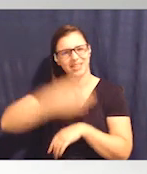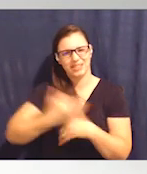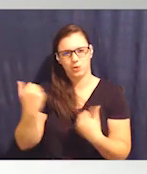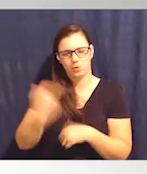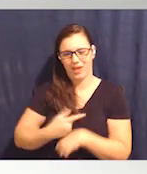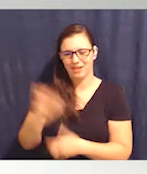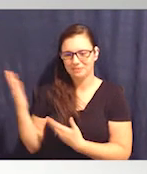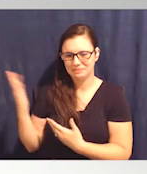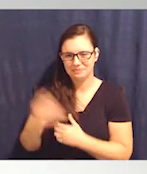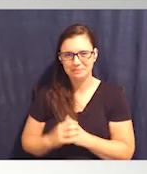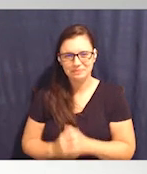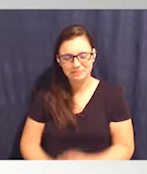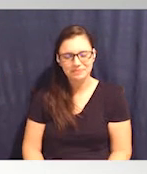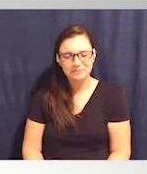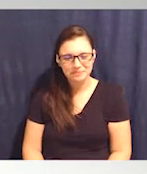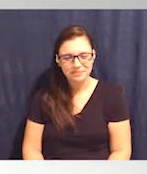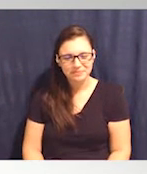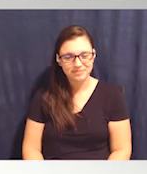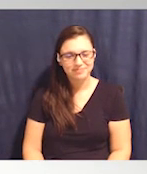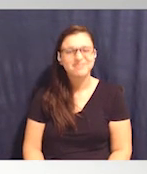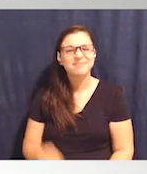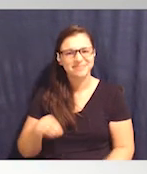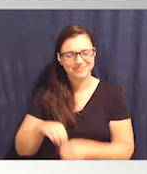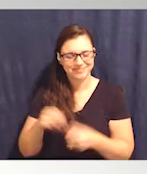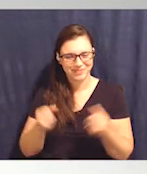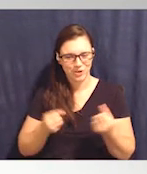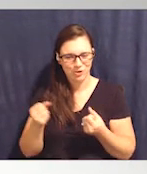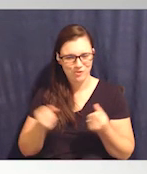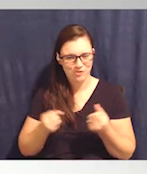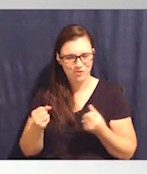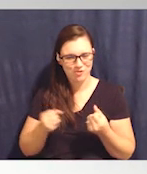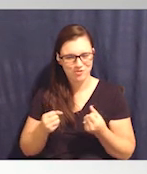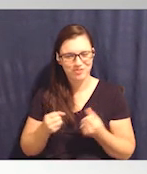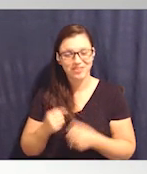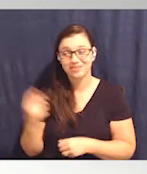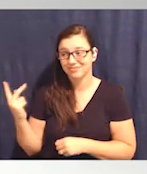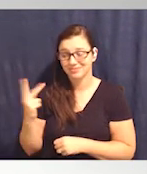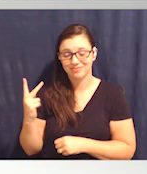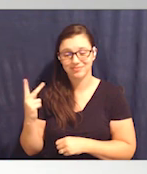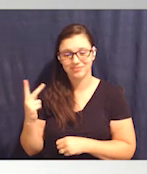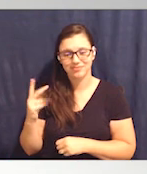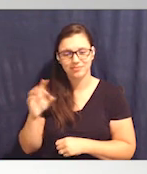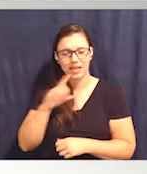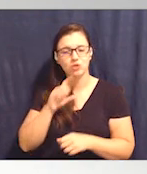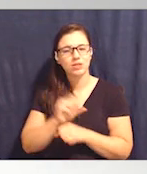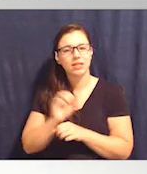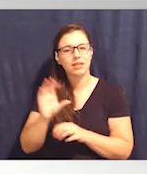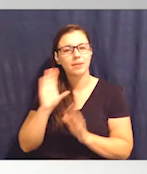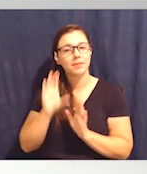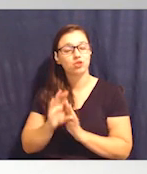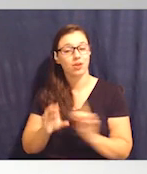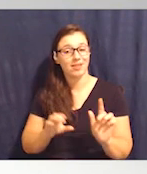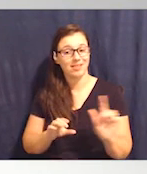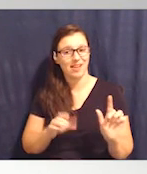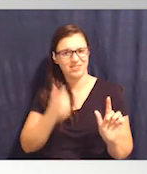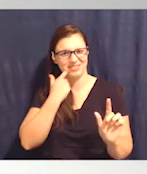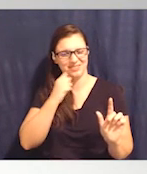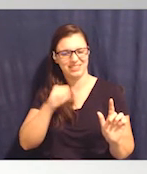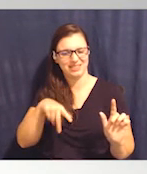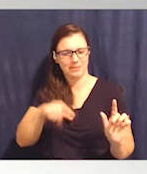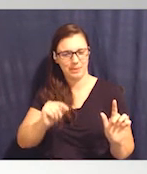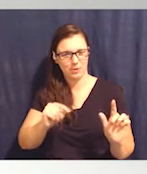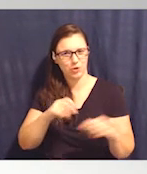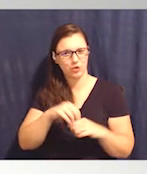That's him in his car. This is us, actually, that's the picture on the left. That's us this past September in Yellowstone. And that's